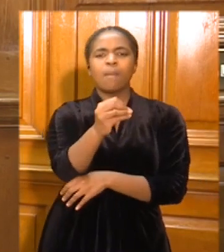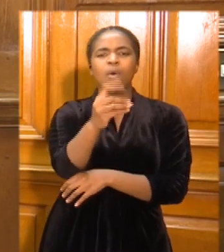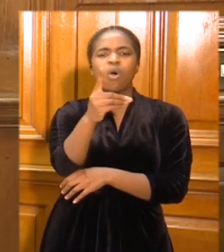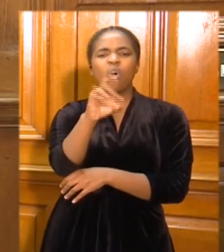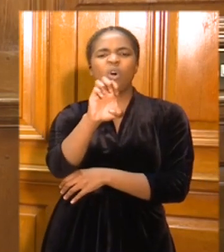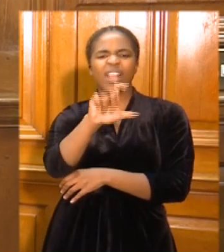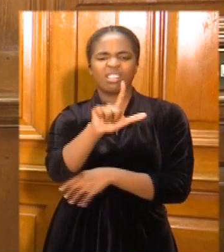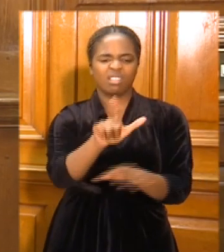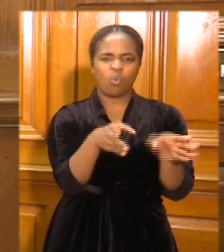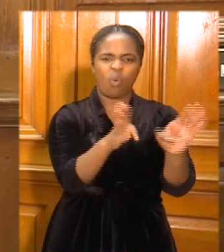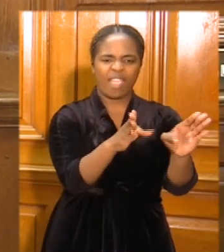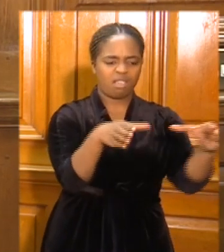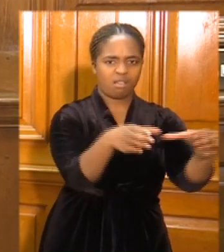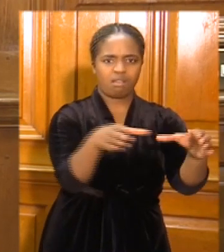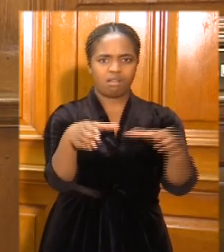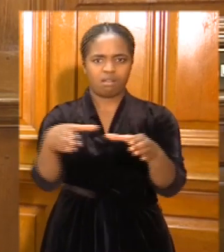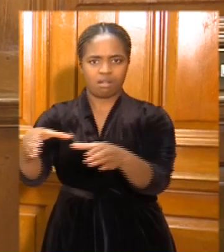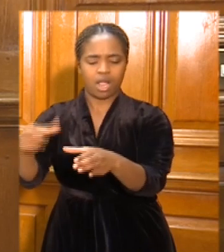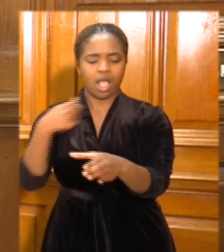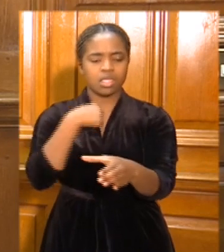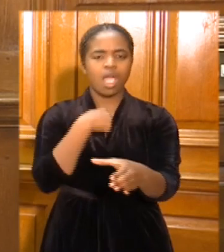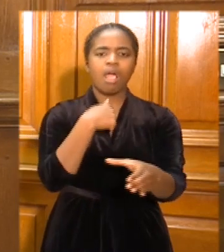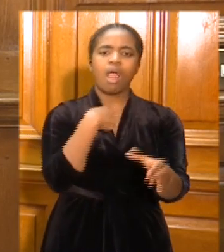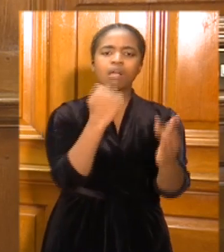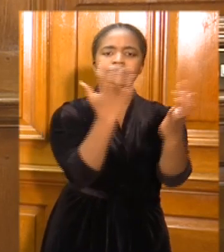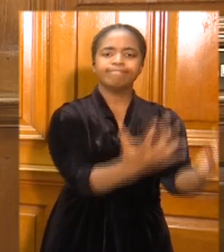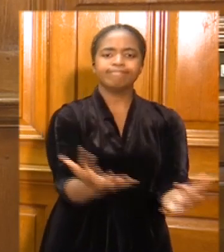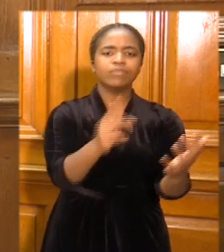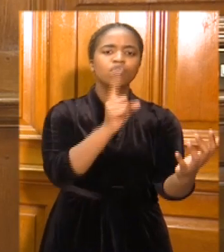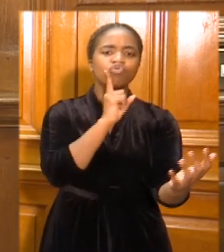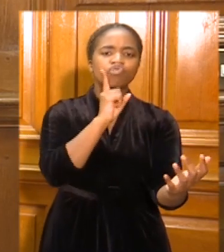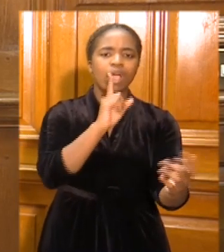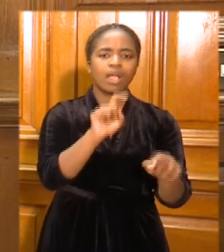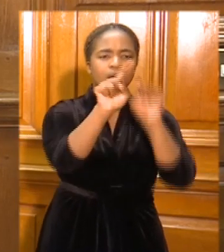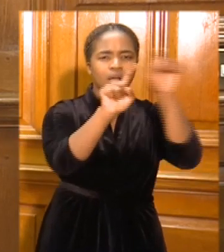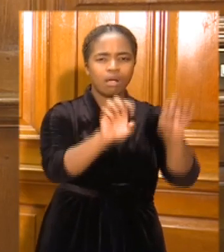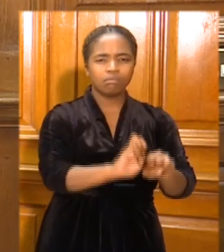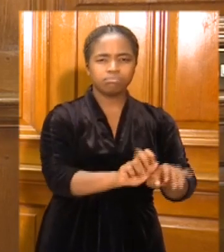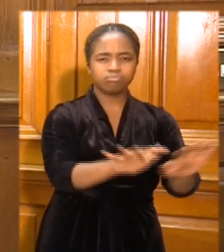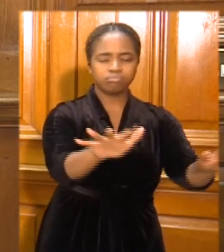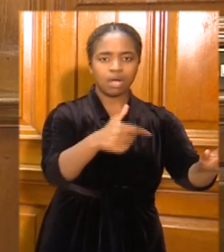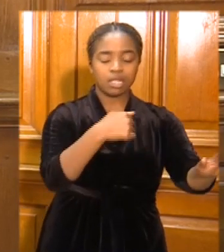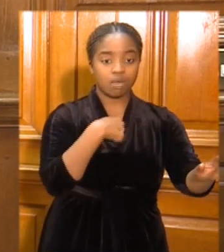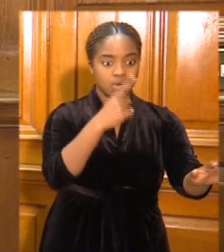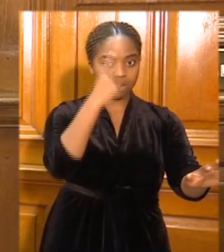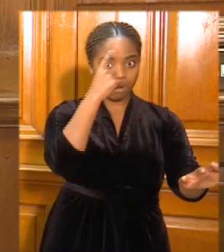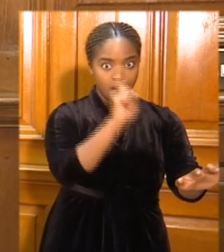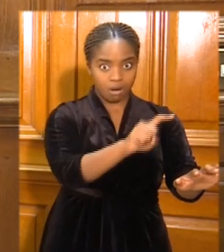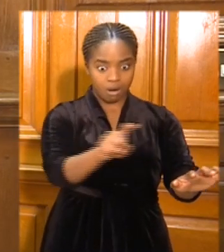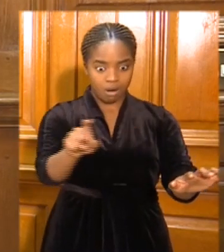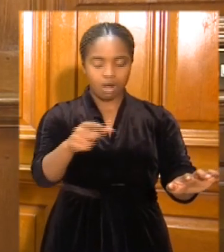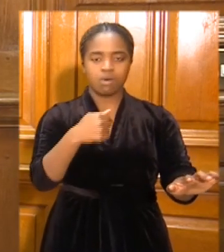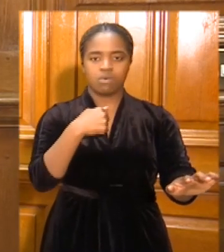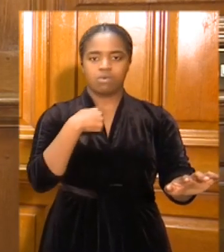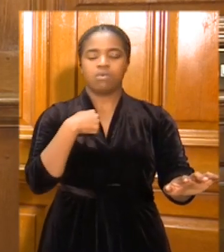the coronavirus pandemic in South Africa is going to get much worse before it gets better.